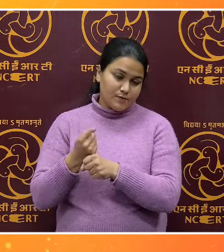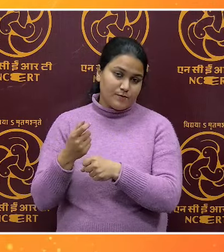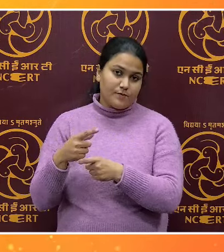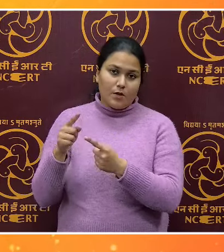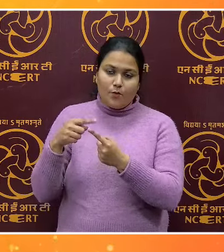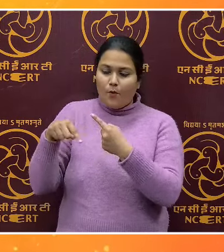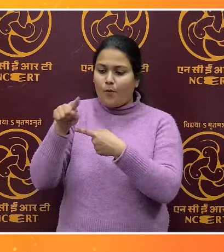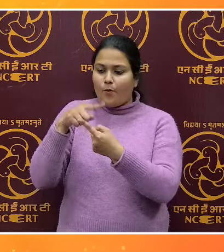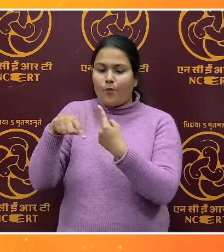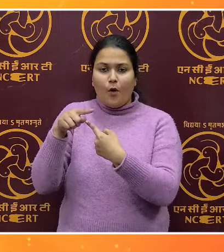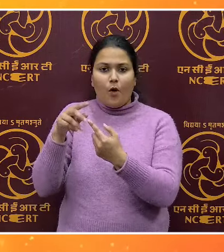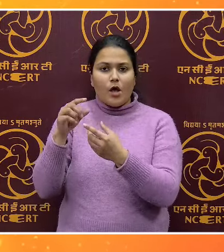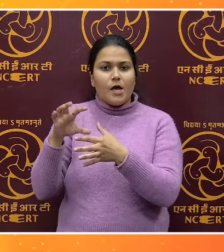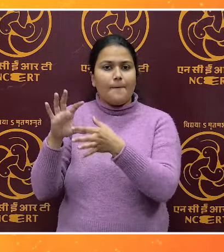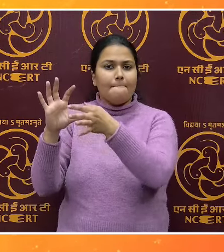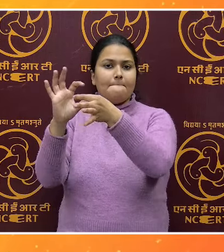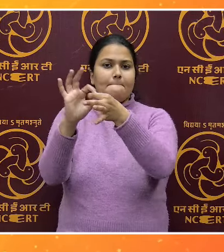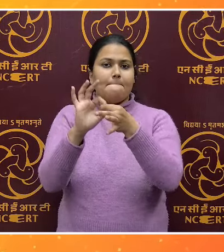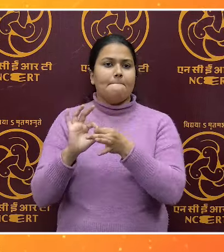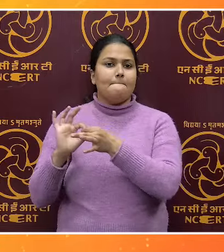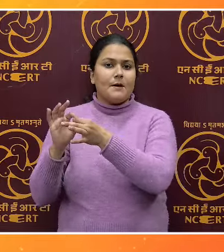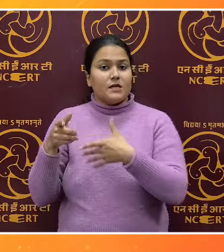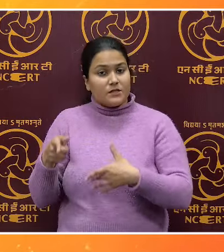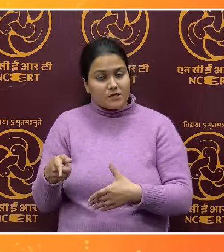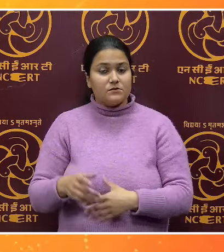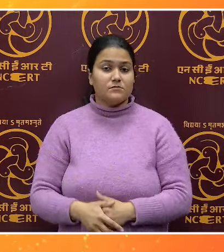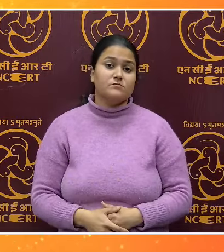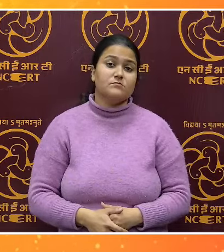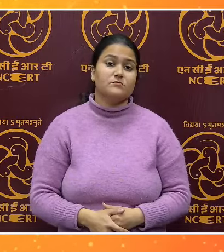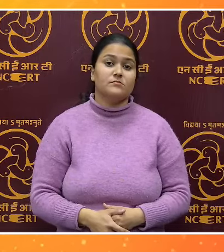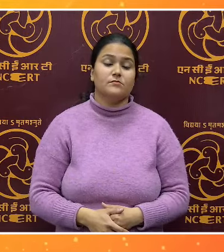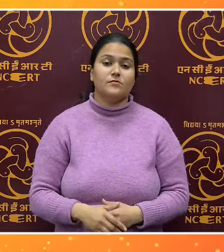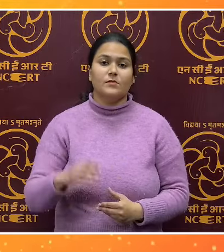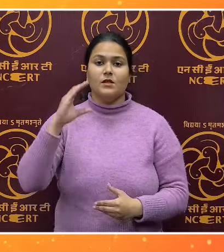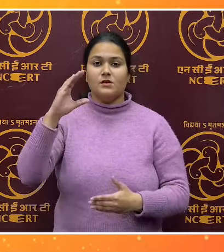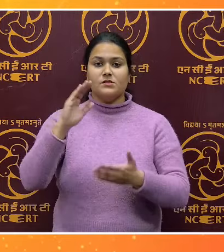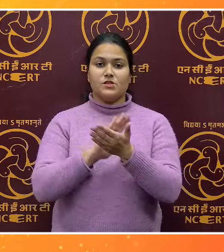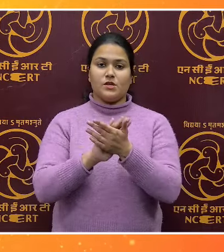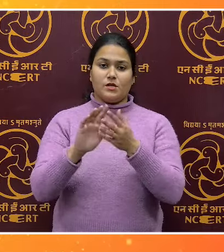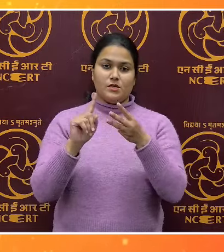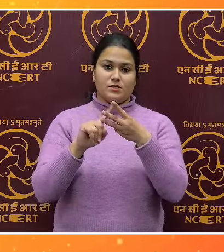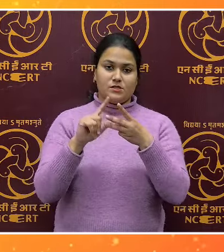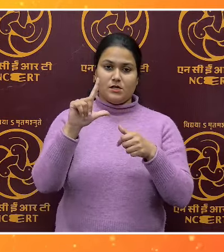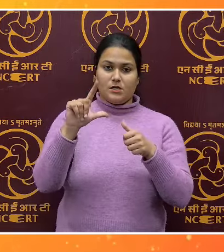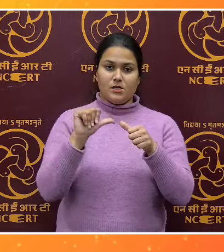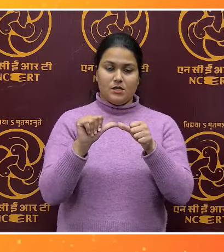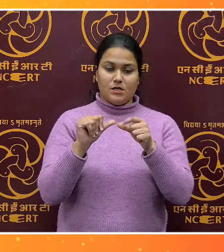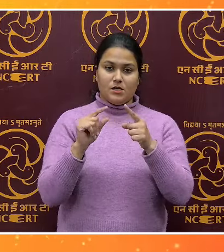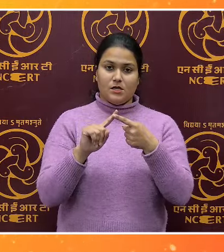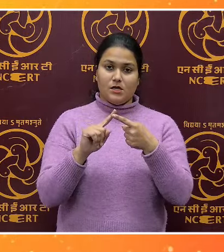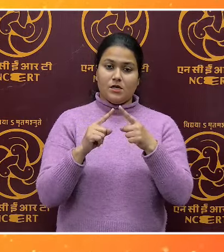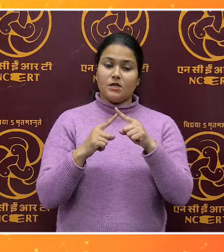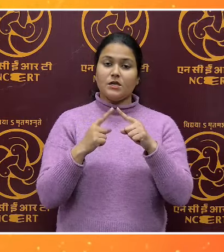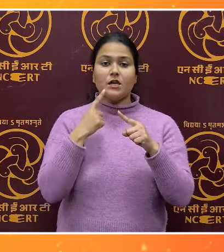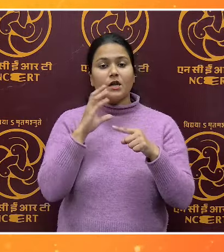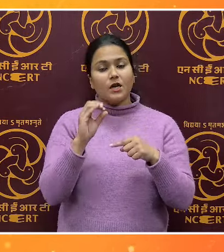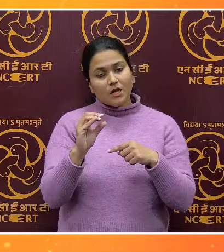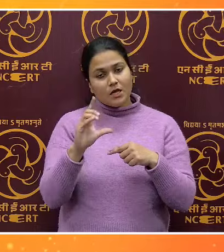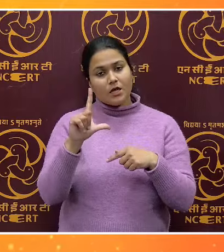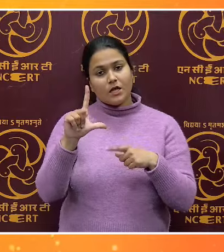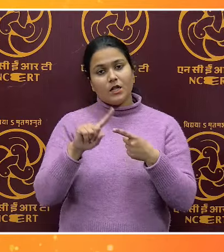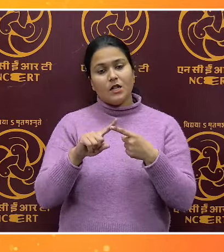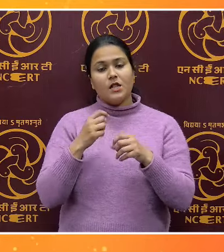of structure here. So, this will be the chelating complex or chelating ligands and